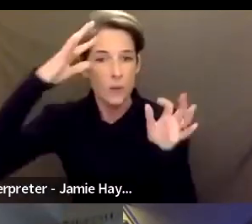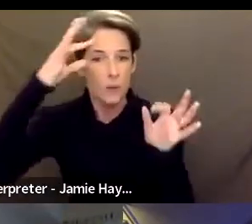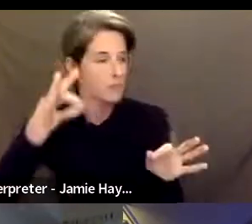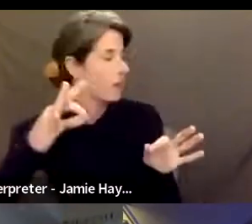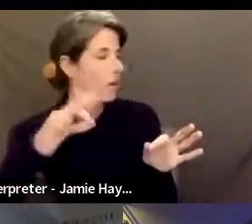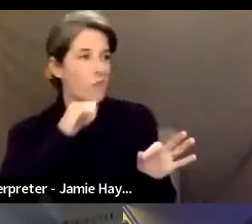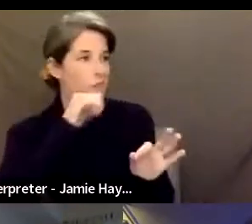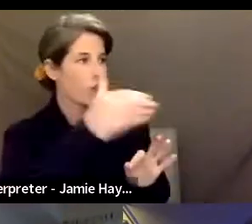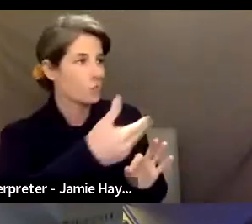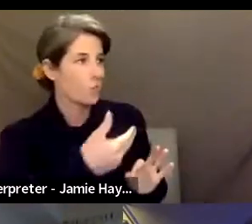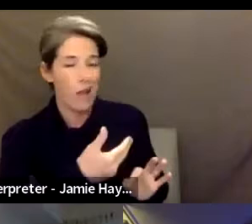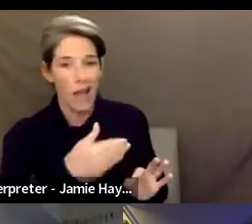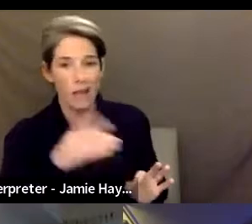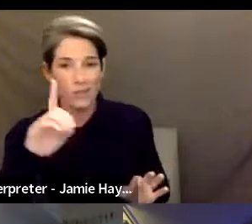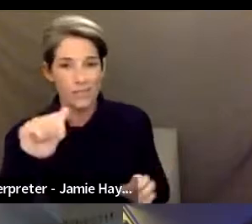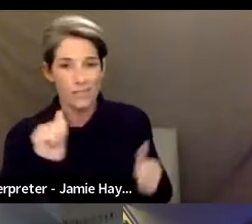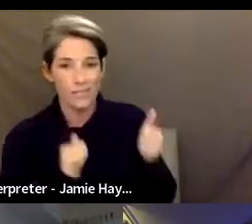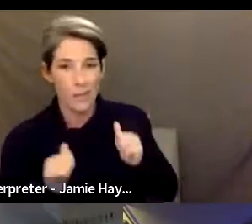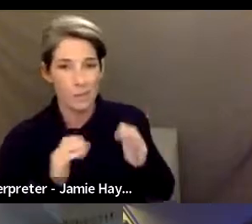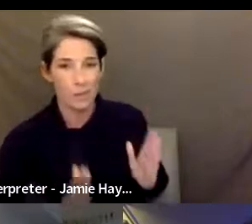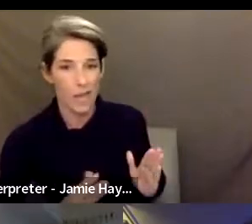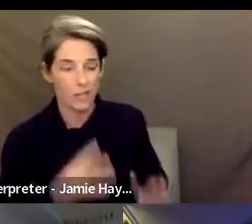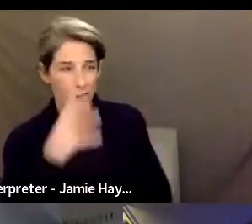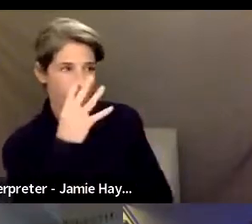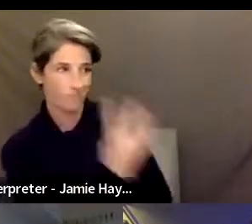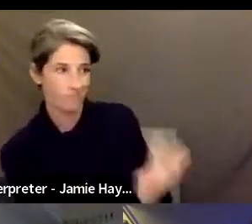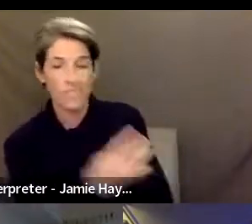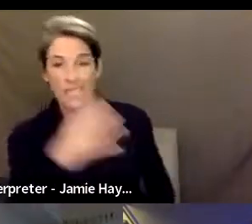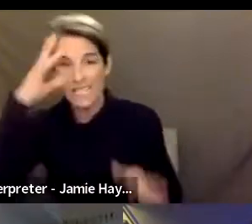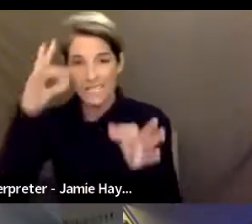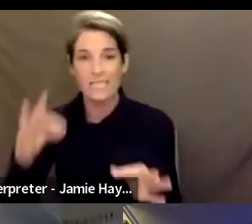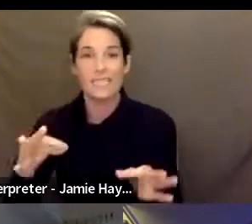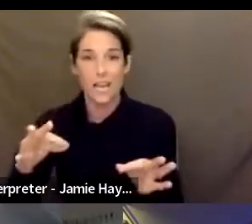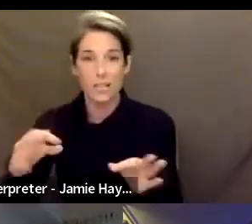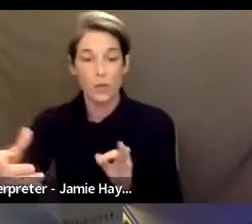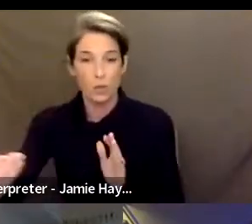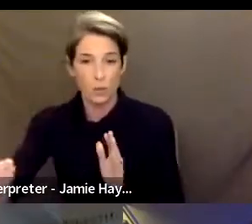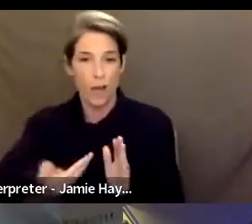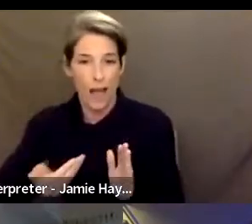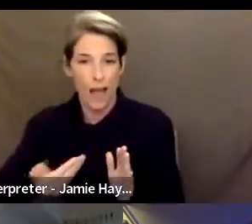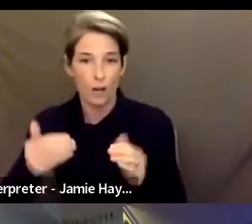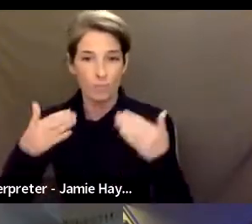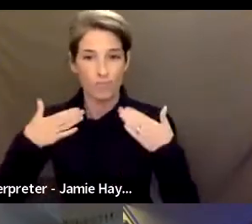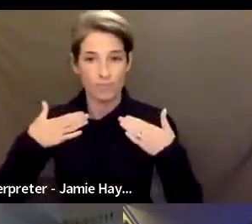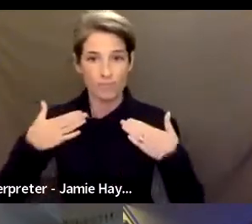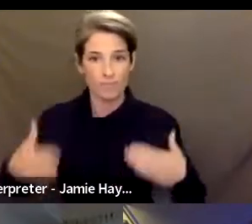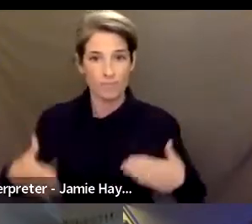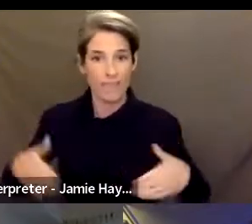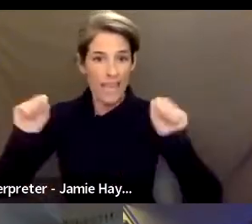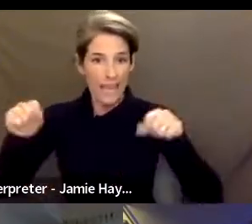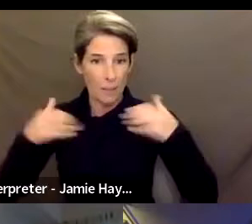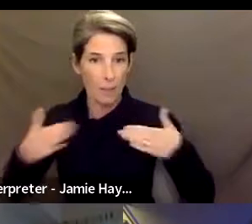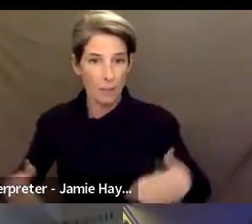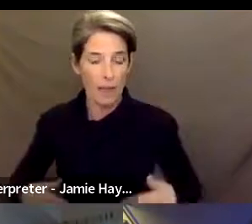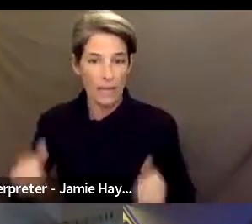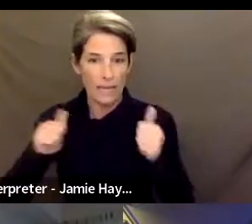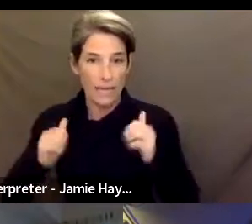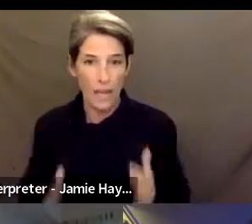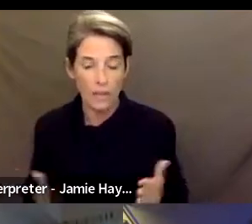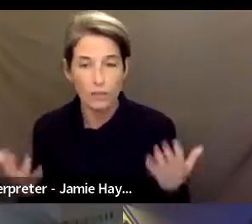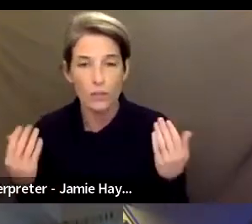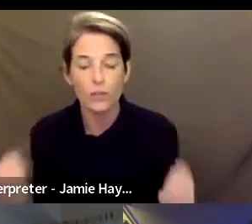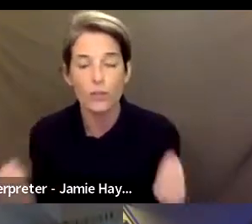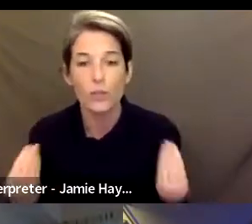is if you are doing the cost of living, but that's also if you're doing Oedipus and you